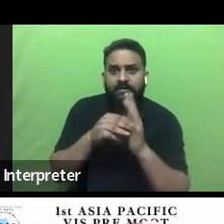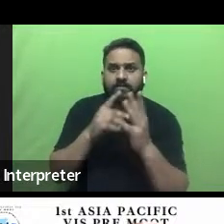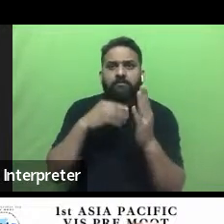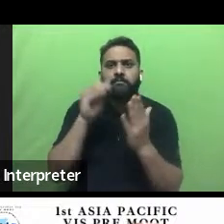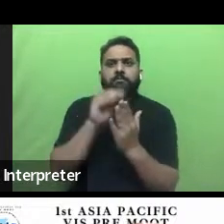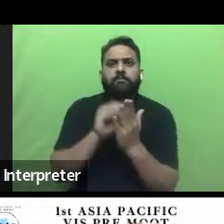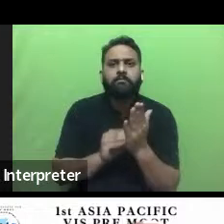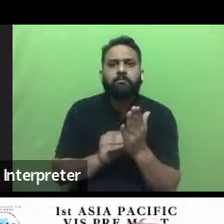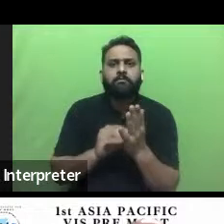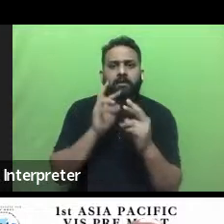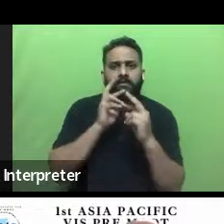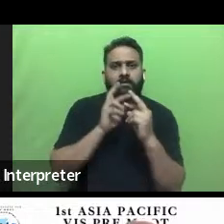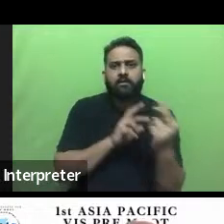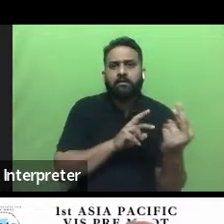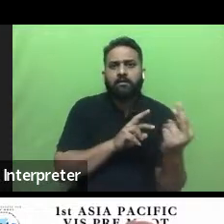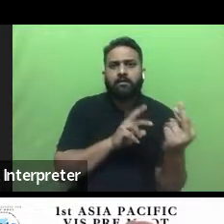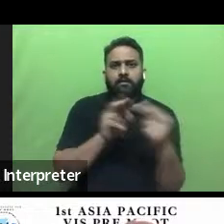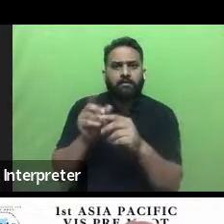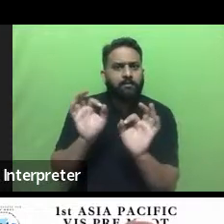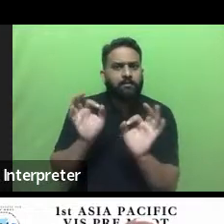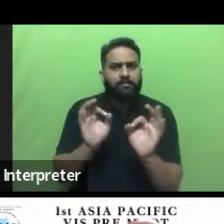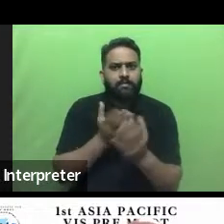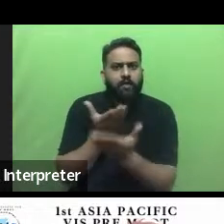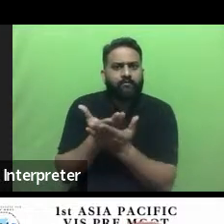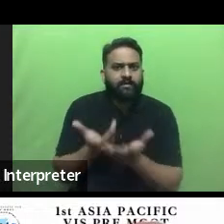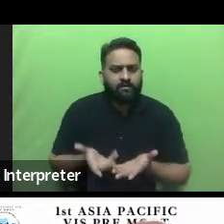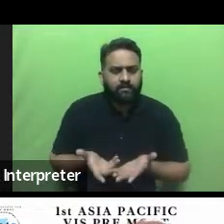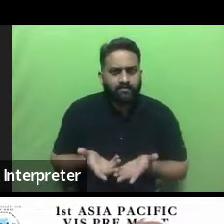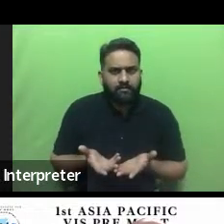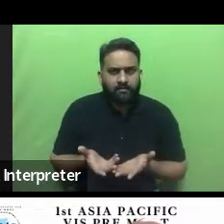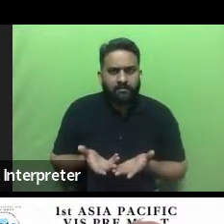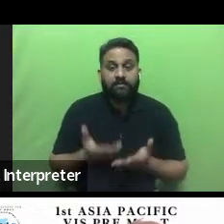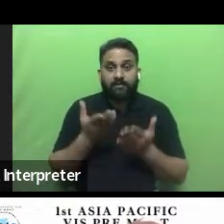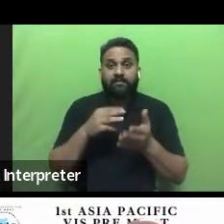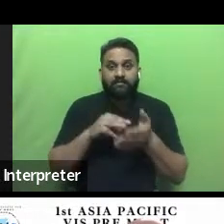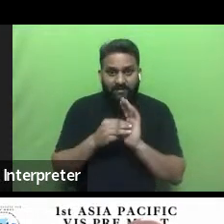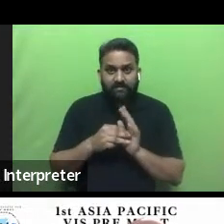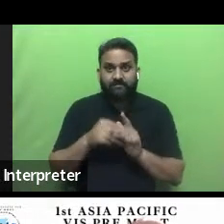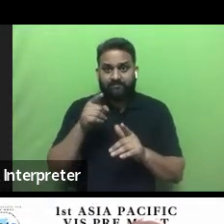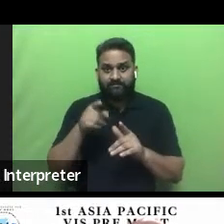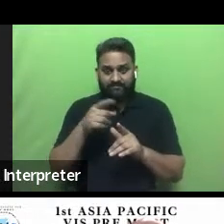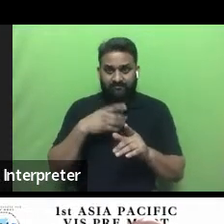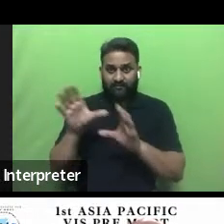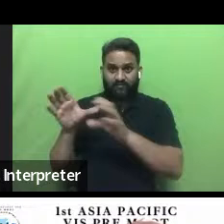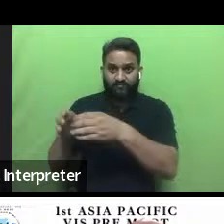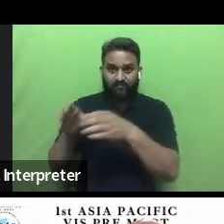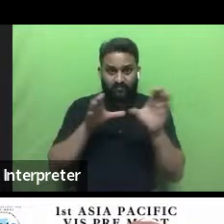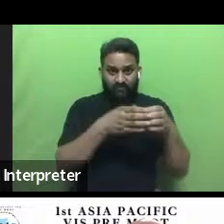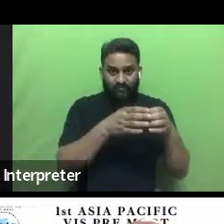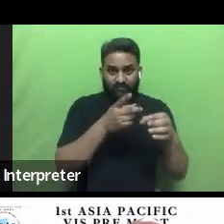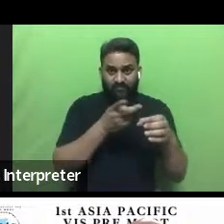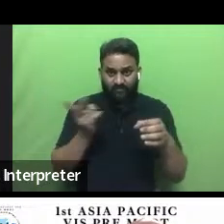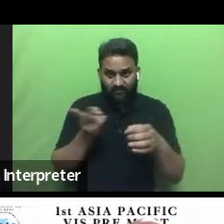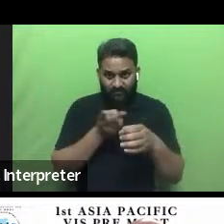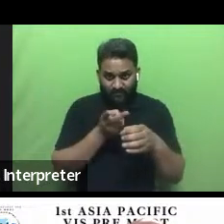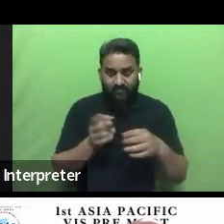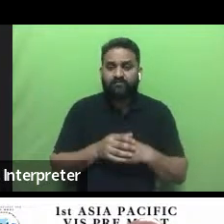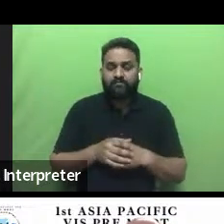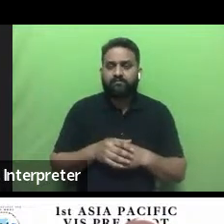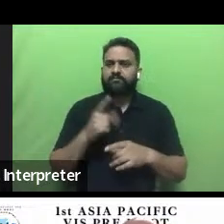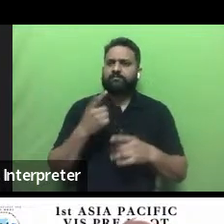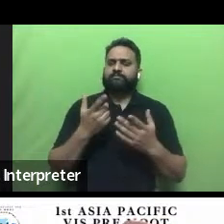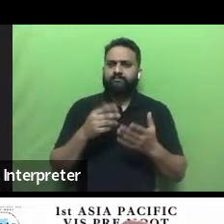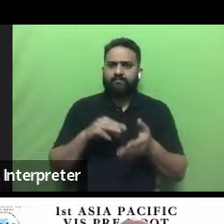in the respondent's original offer. Instances such as these, where parties modify, add or limit